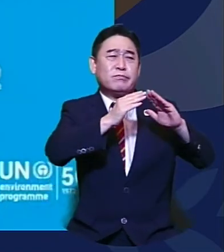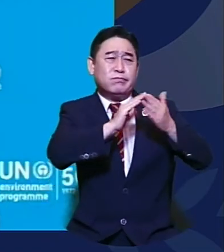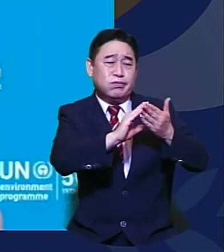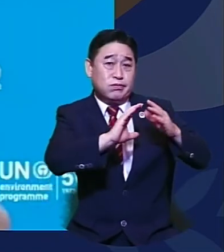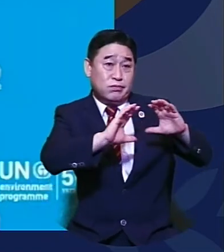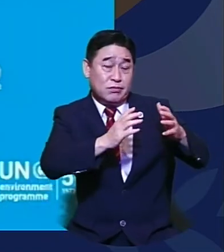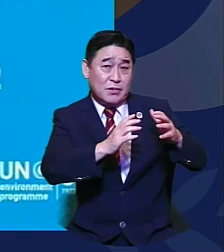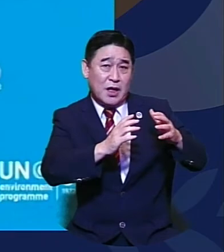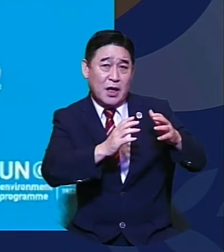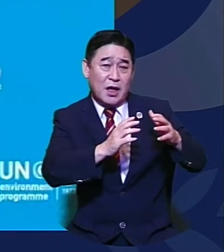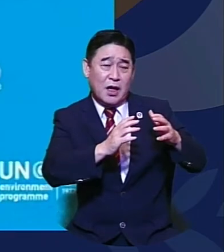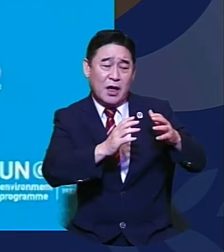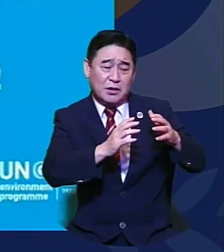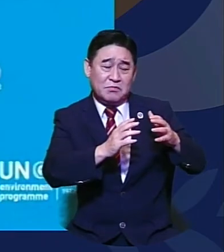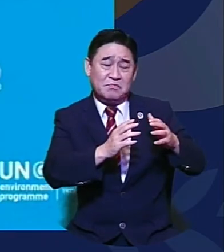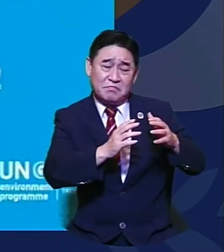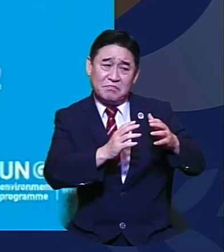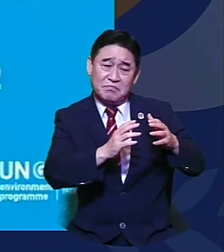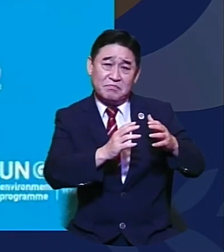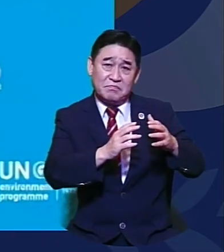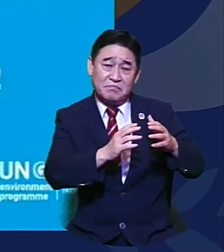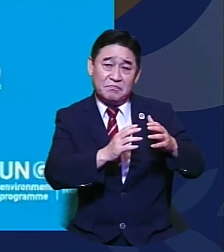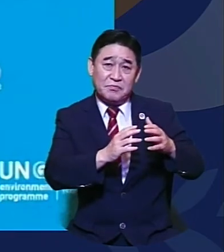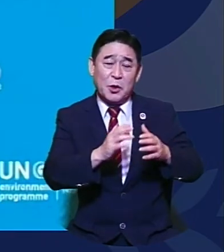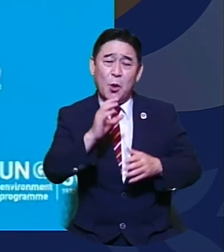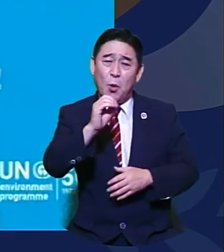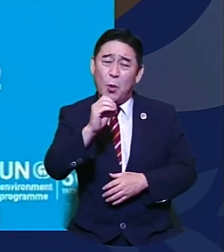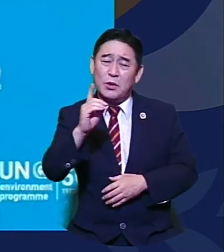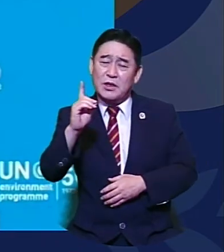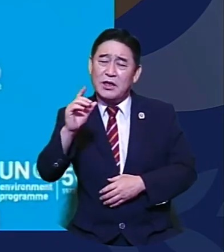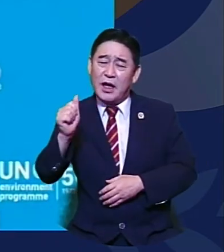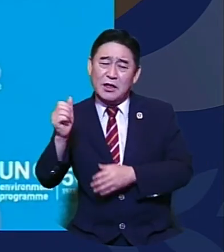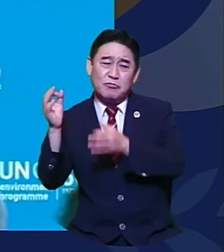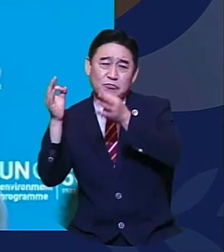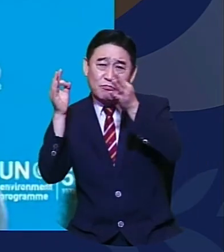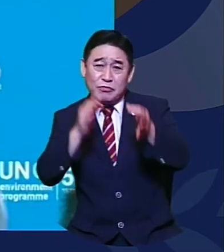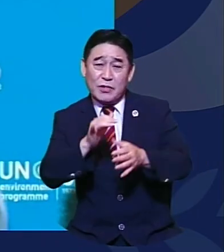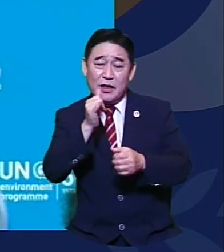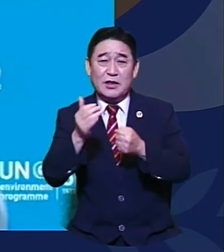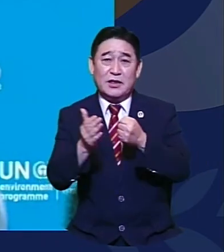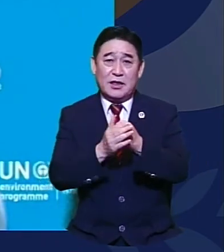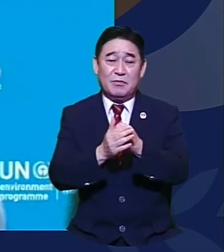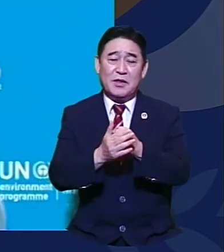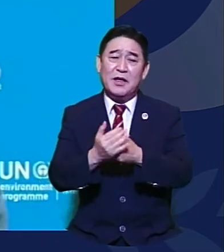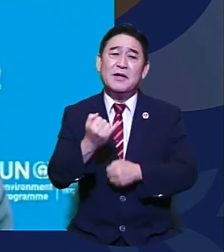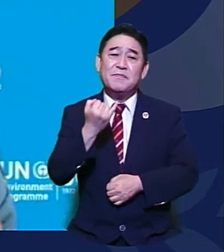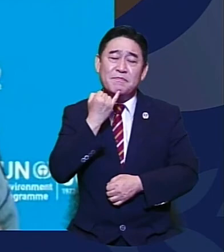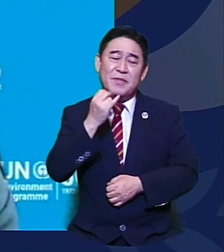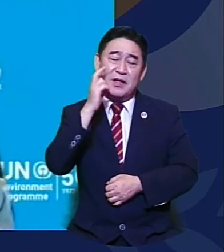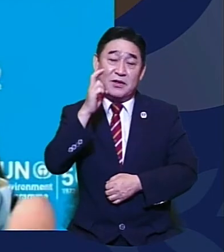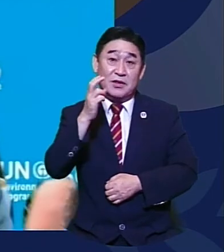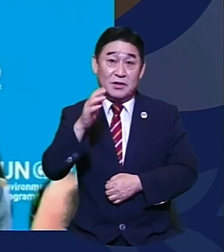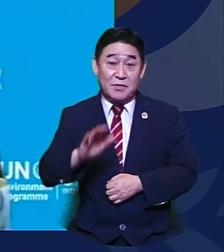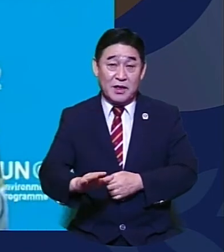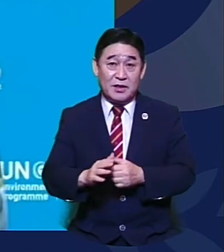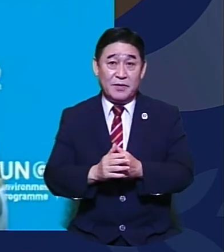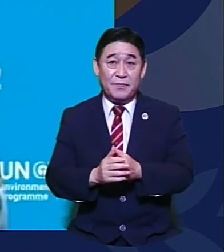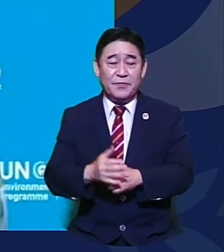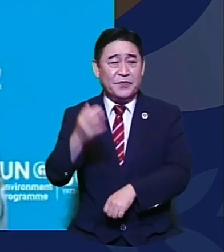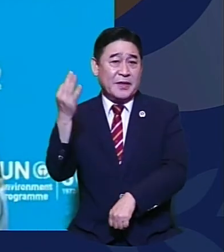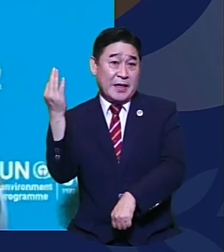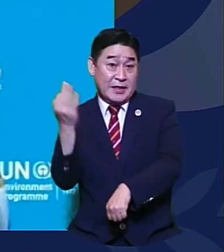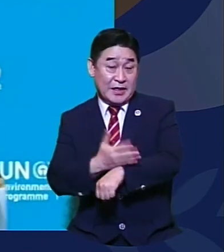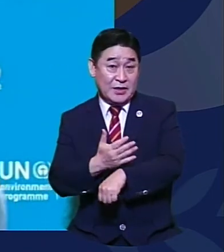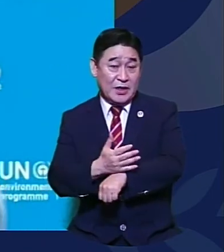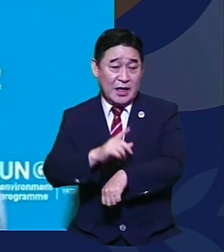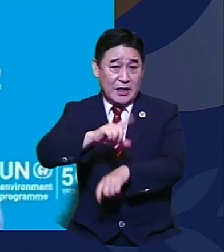ODA investments that have gone into geothermal. So I think it's important to take not only a short-term